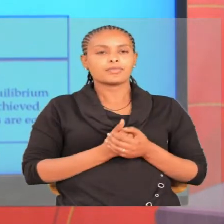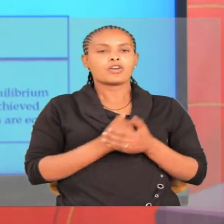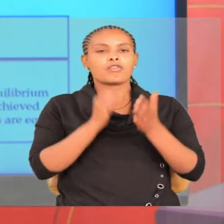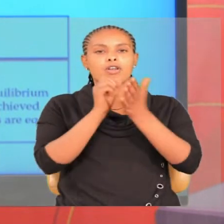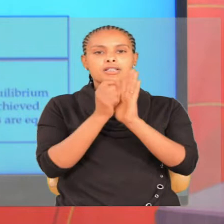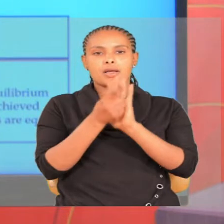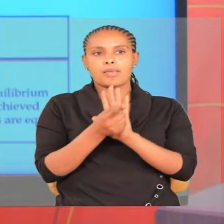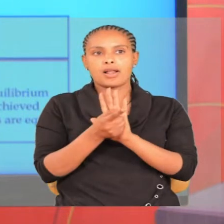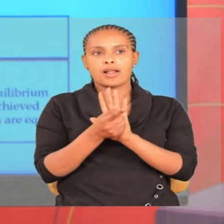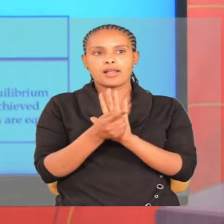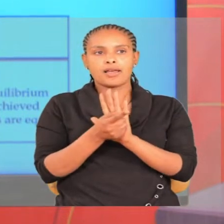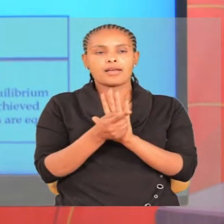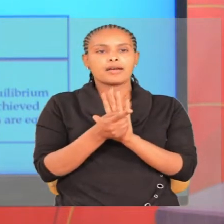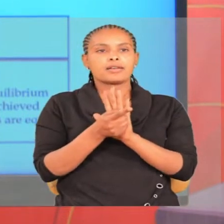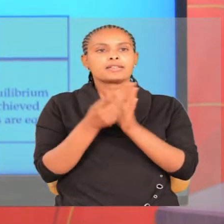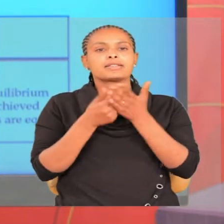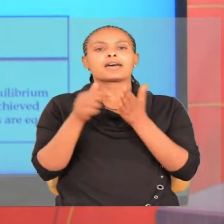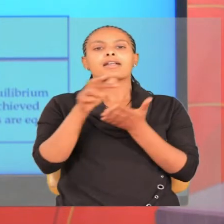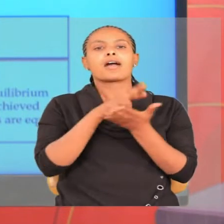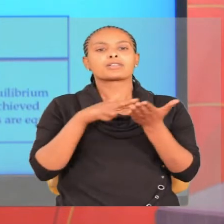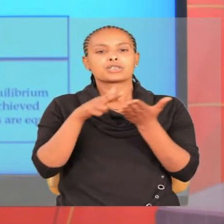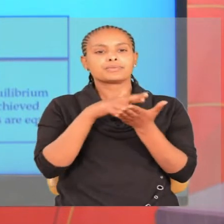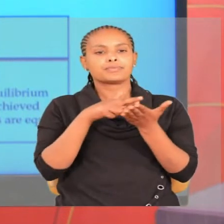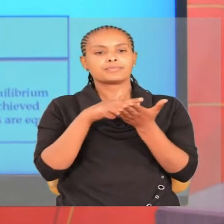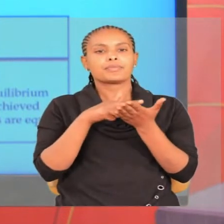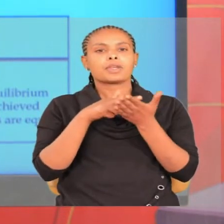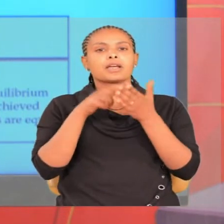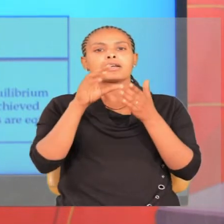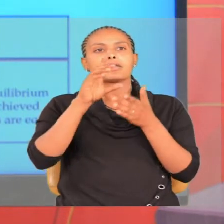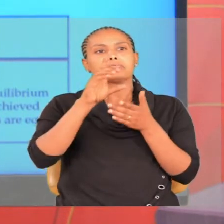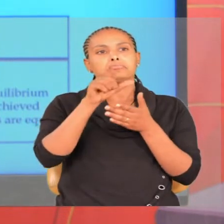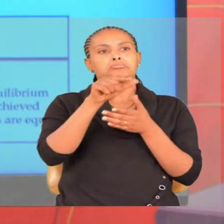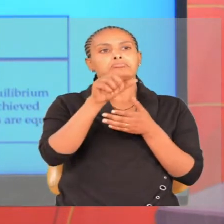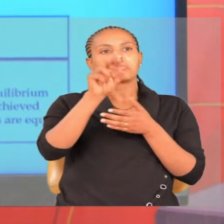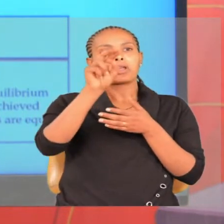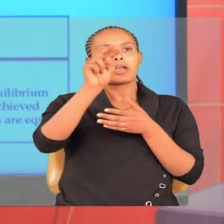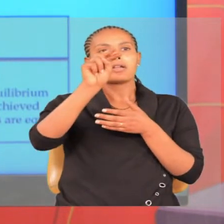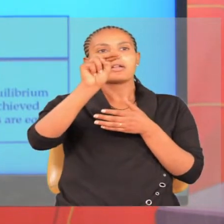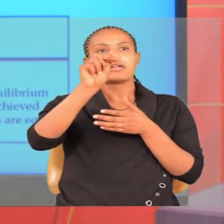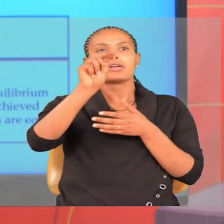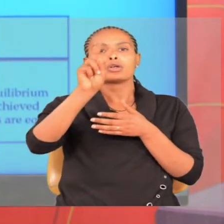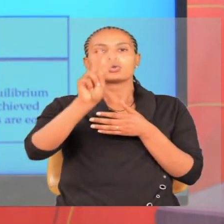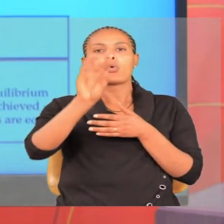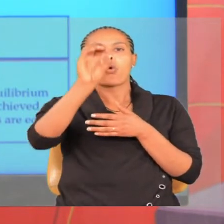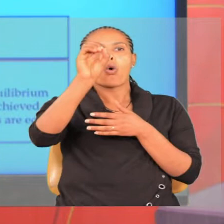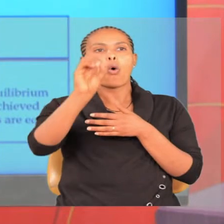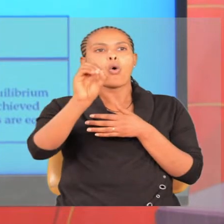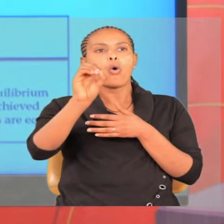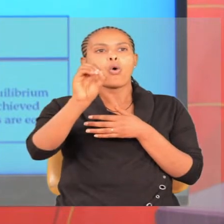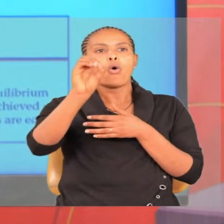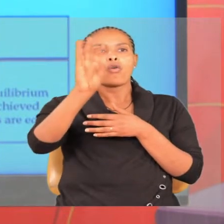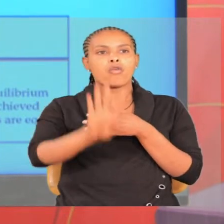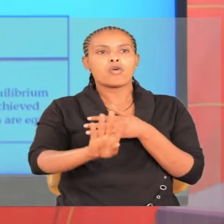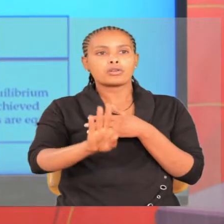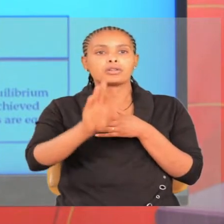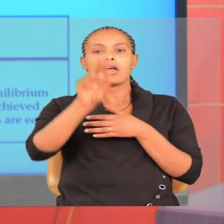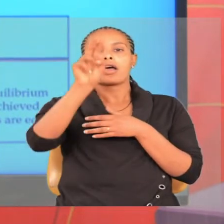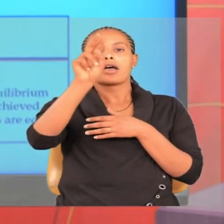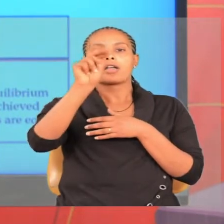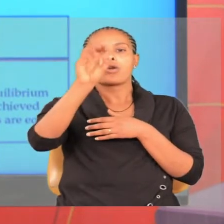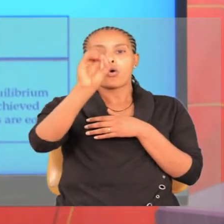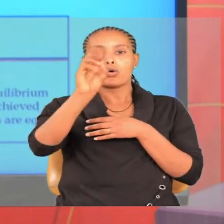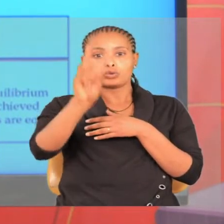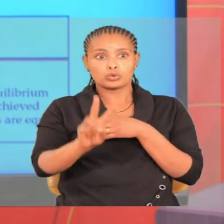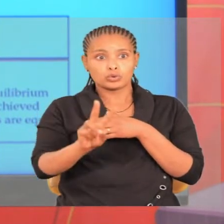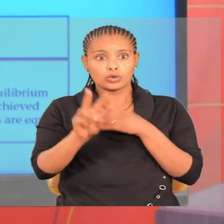For example, the reaction dinitrogen tetraoxide is converted into nitrogen dioxide. Now